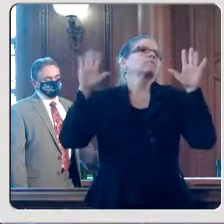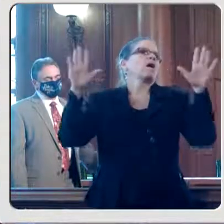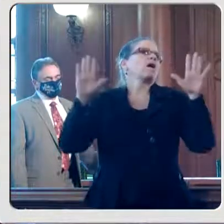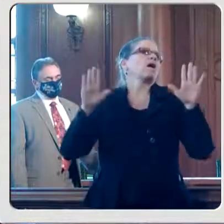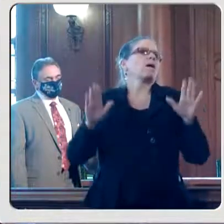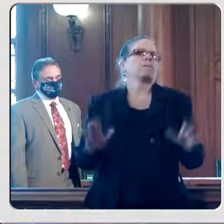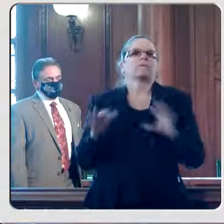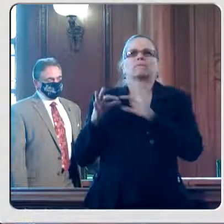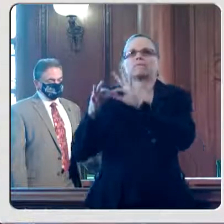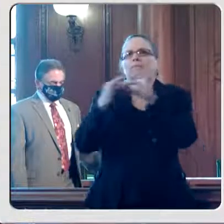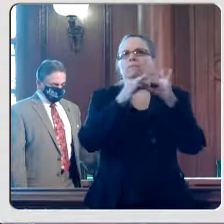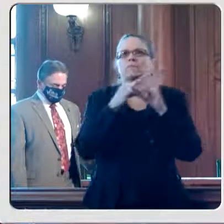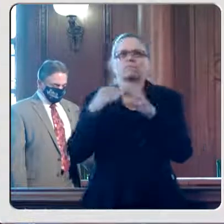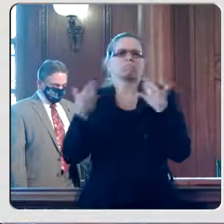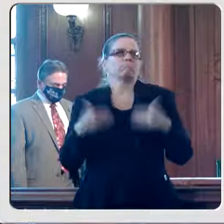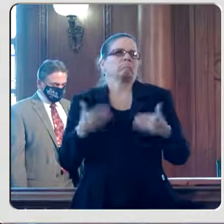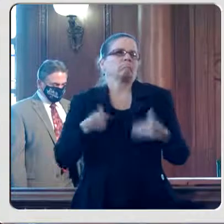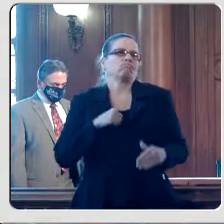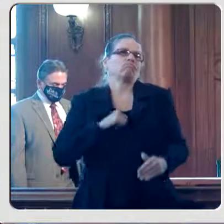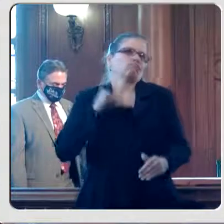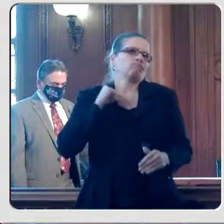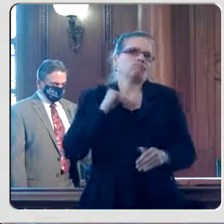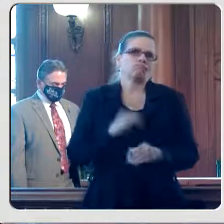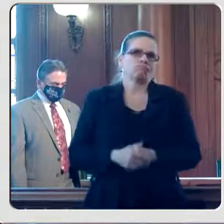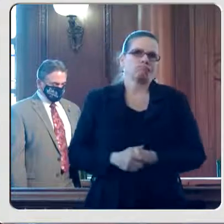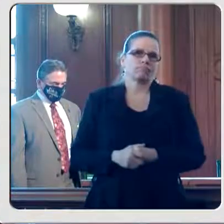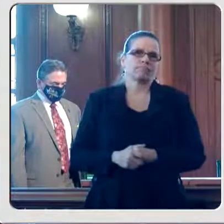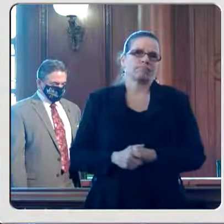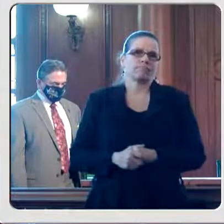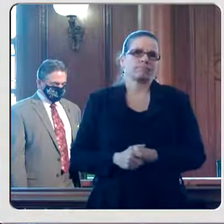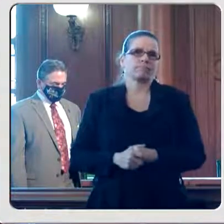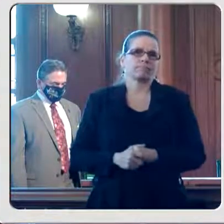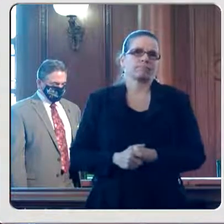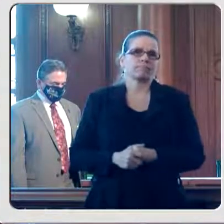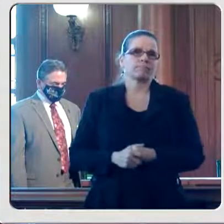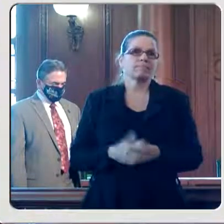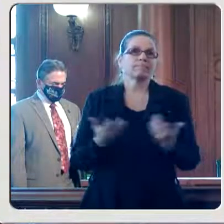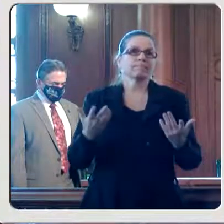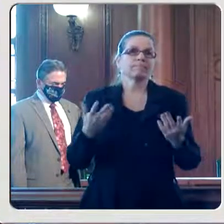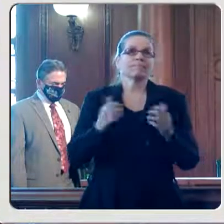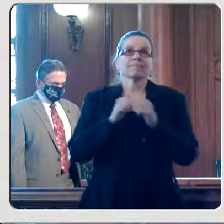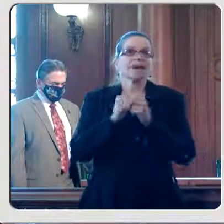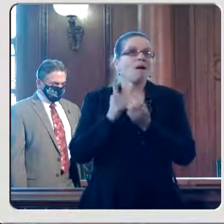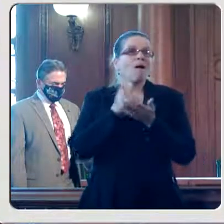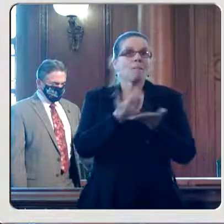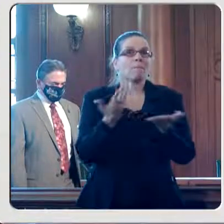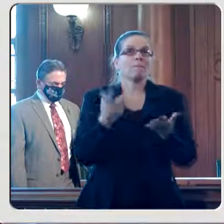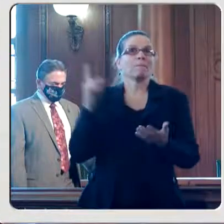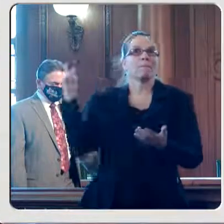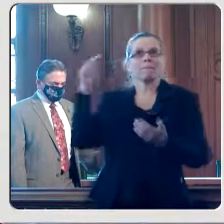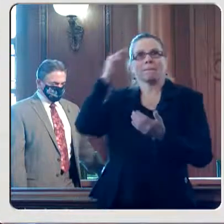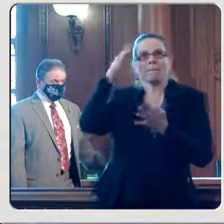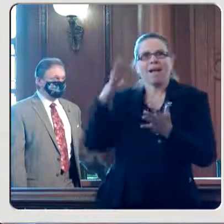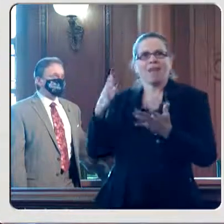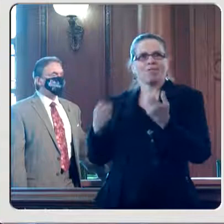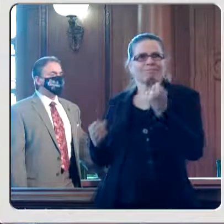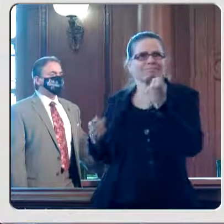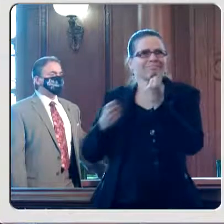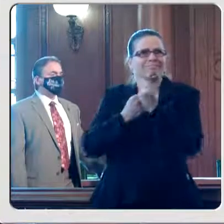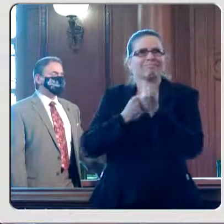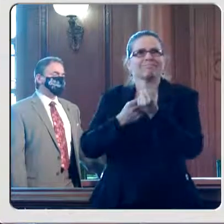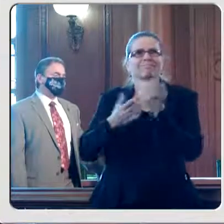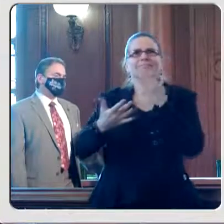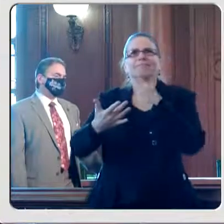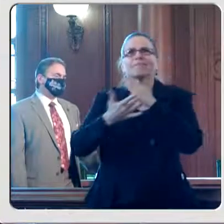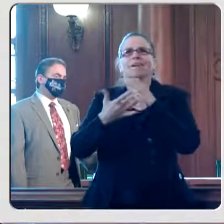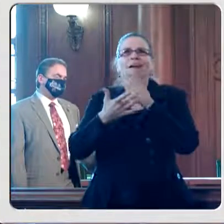best of that. And again, what helped us with all that is, again, the mayor's support stepping up to make sure we had the technology we